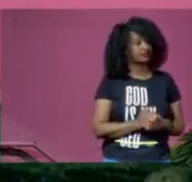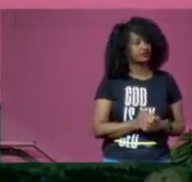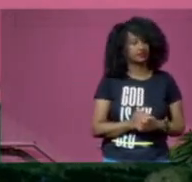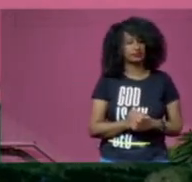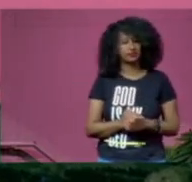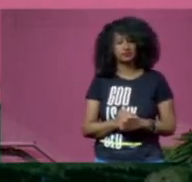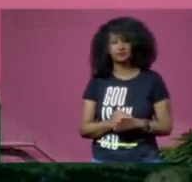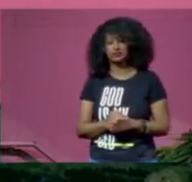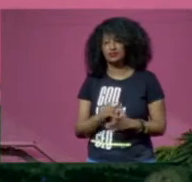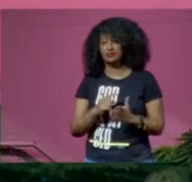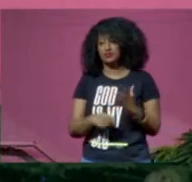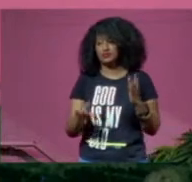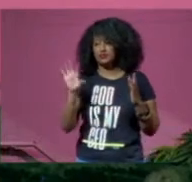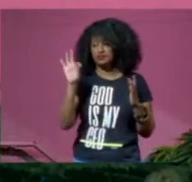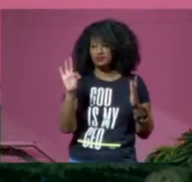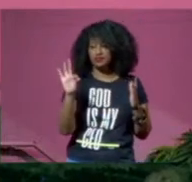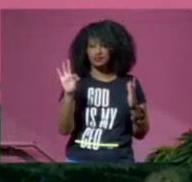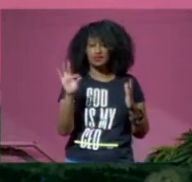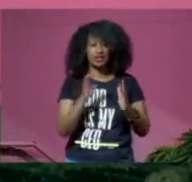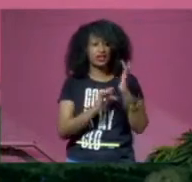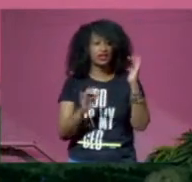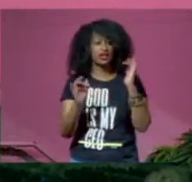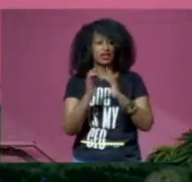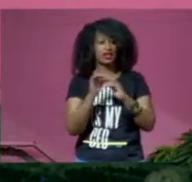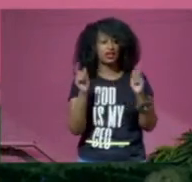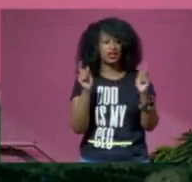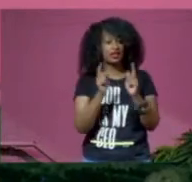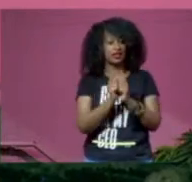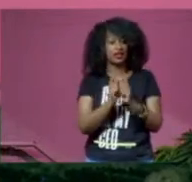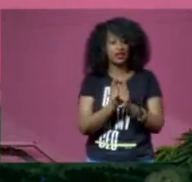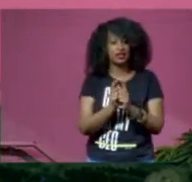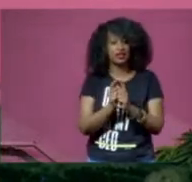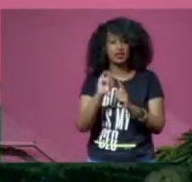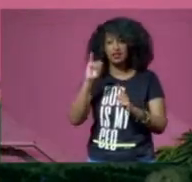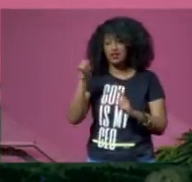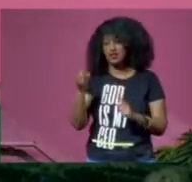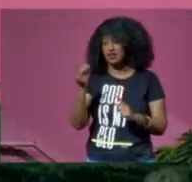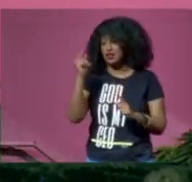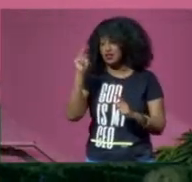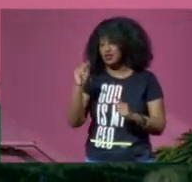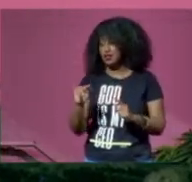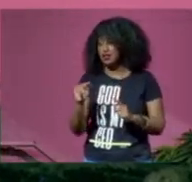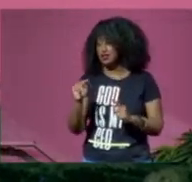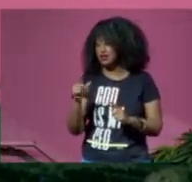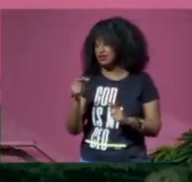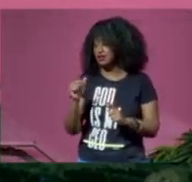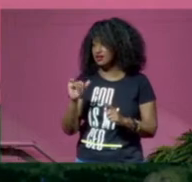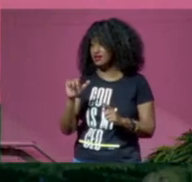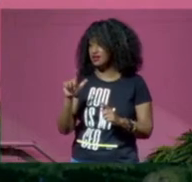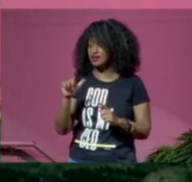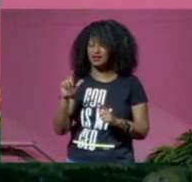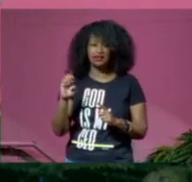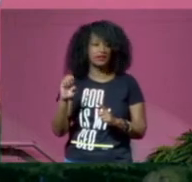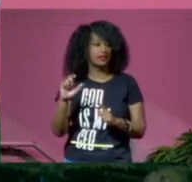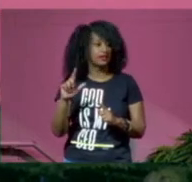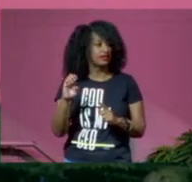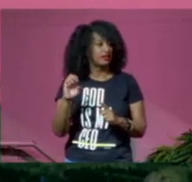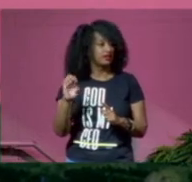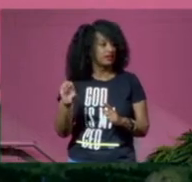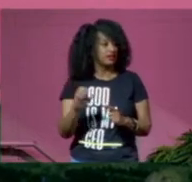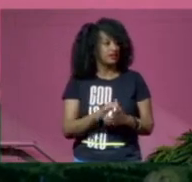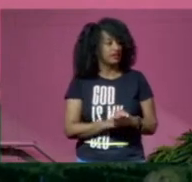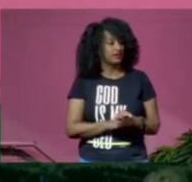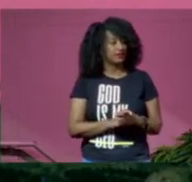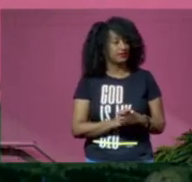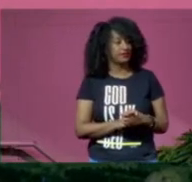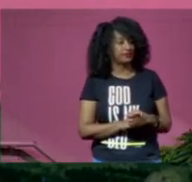verse 9 says that he came from Nazareth in Galilee. Now, that's not inconsequential to Mark's